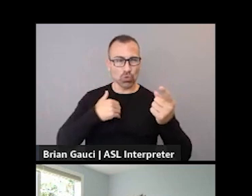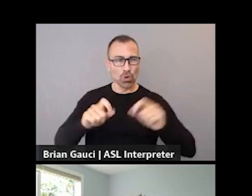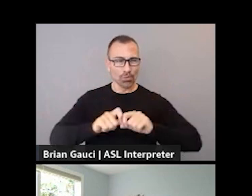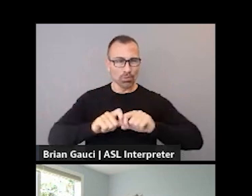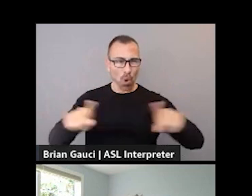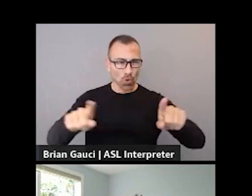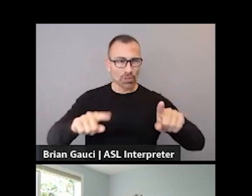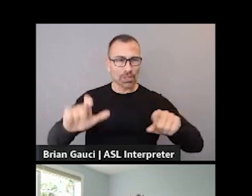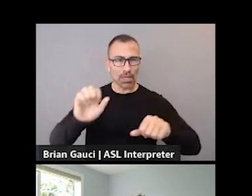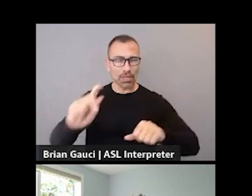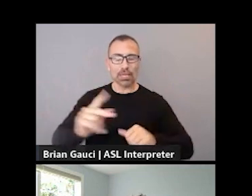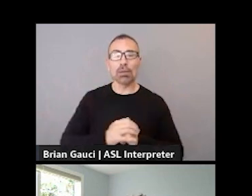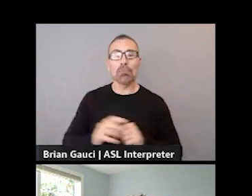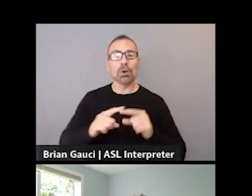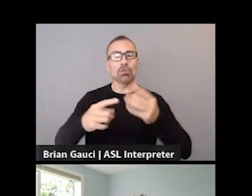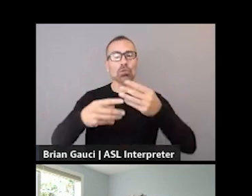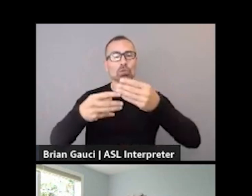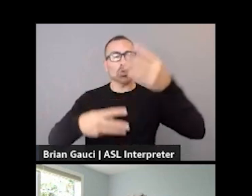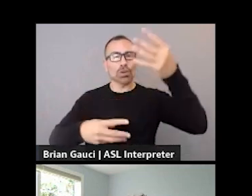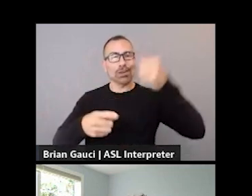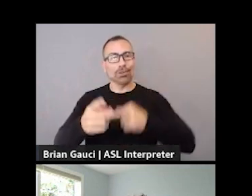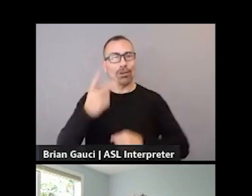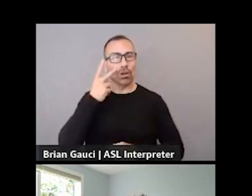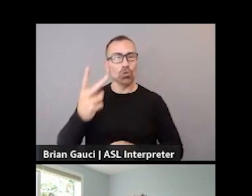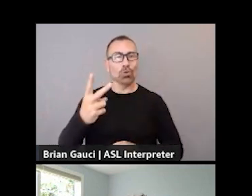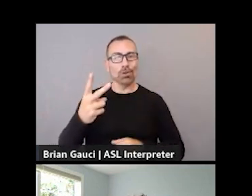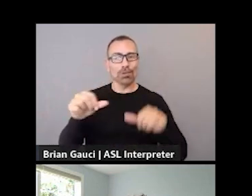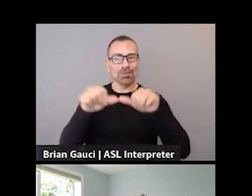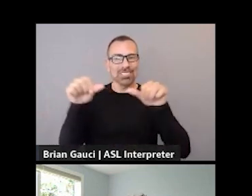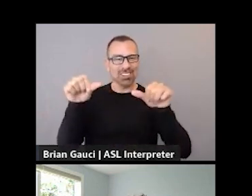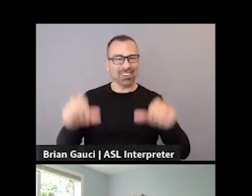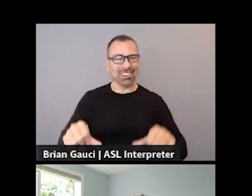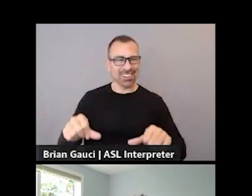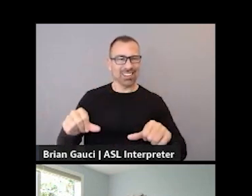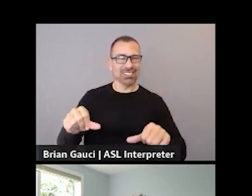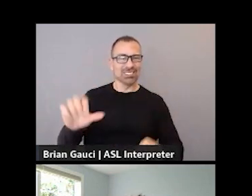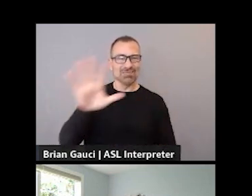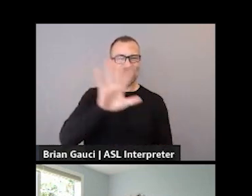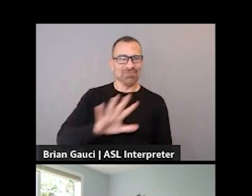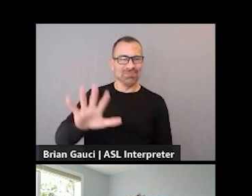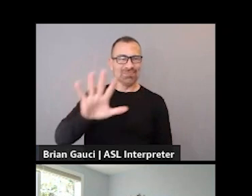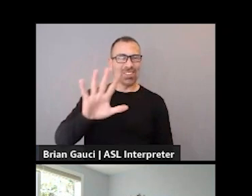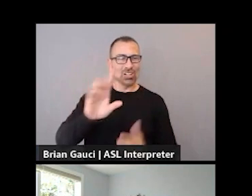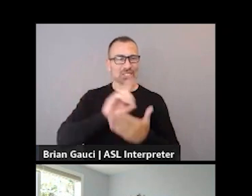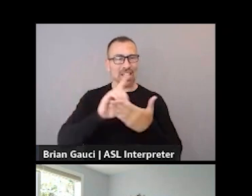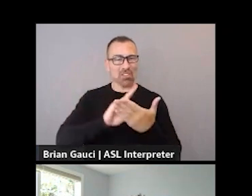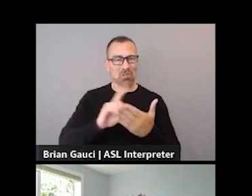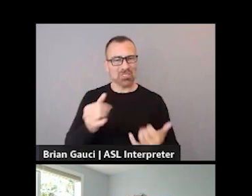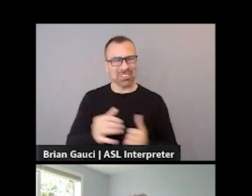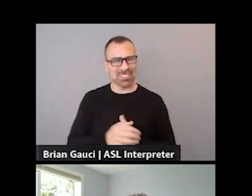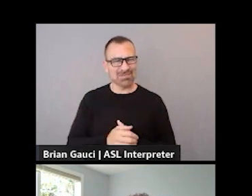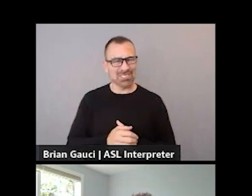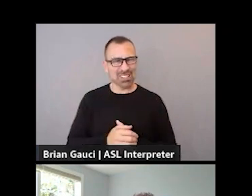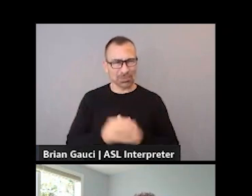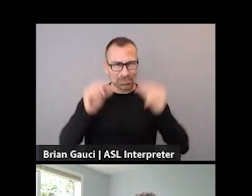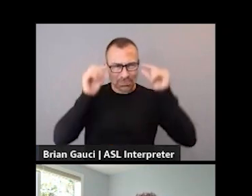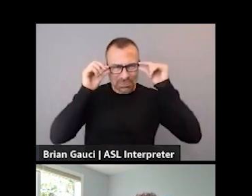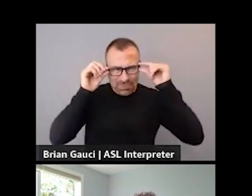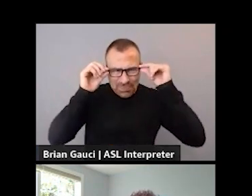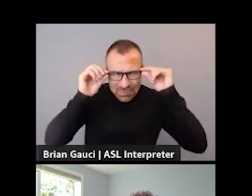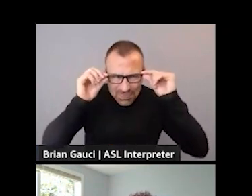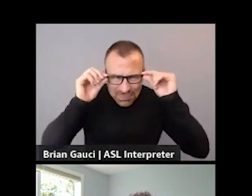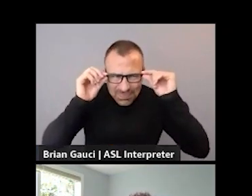down a little bit here, we see this architecture diagram, which is a little difficult to read at this point. But if